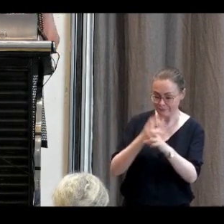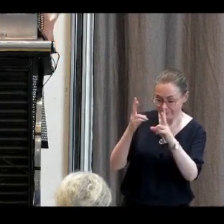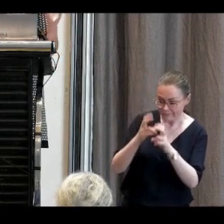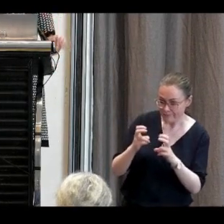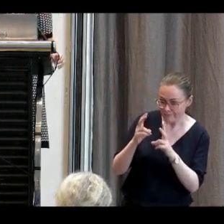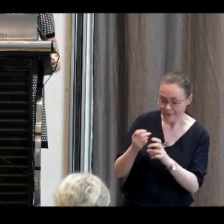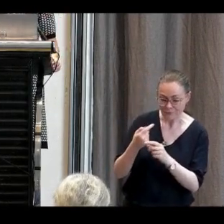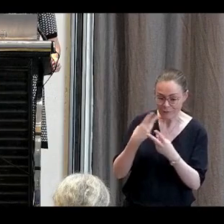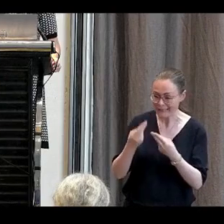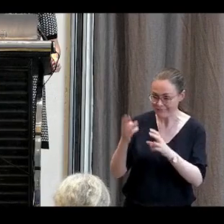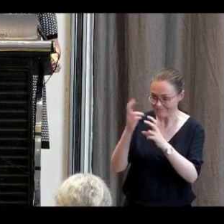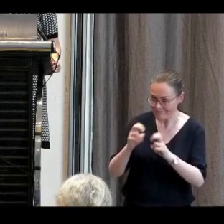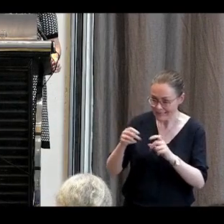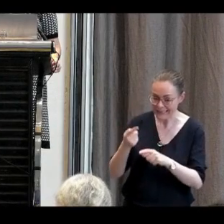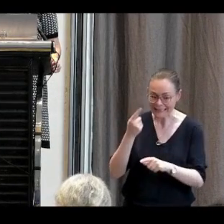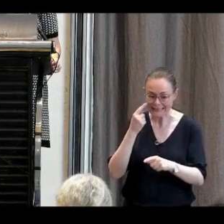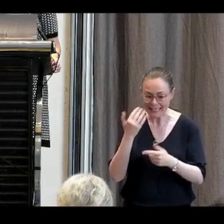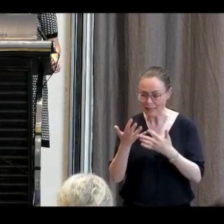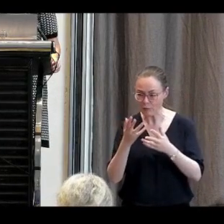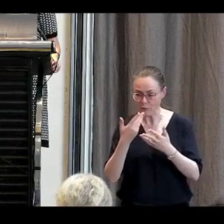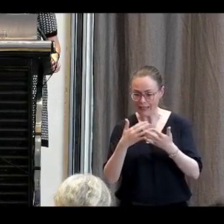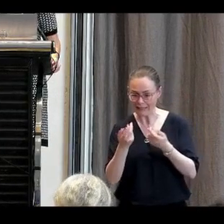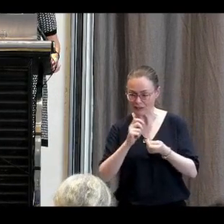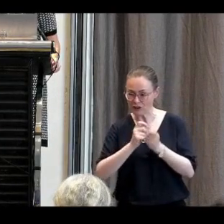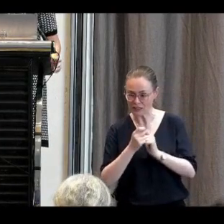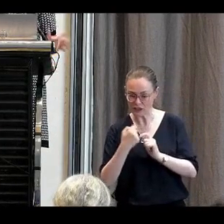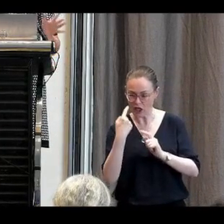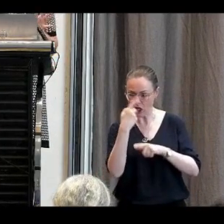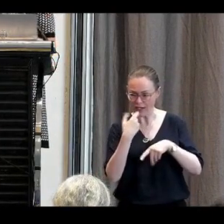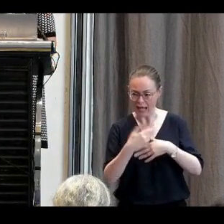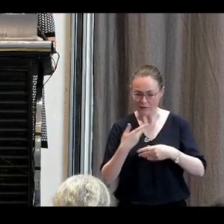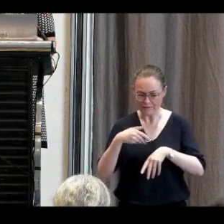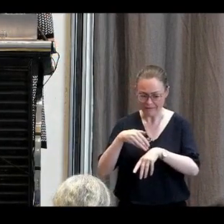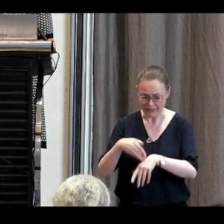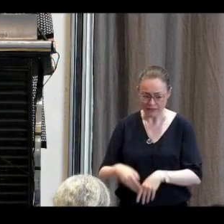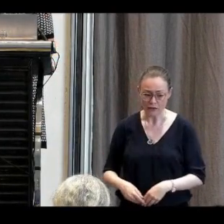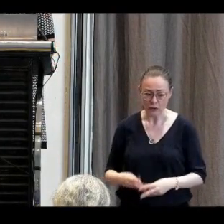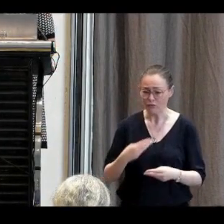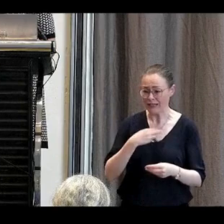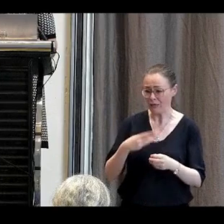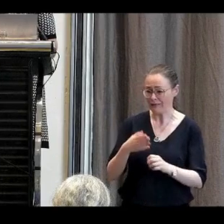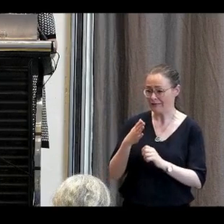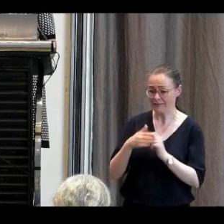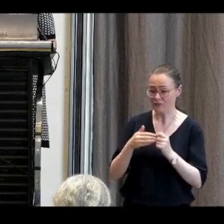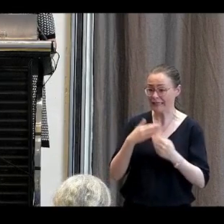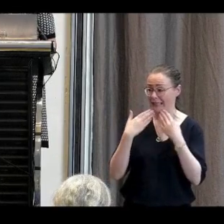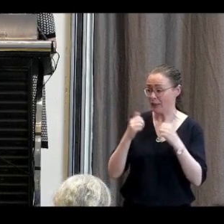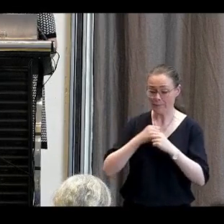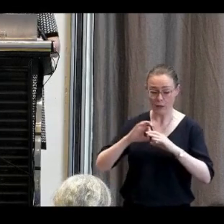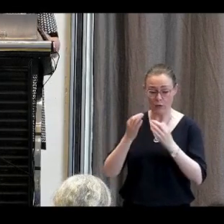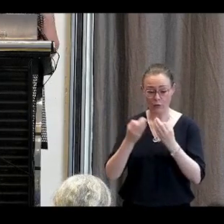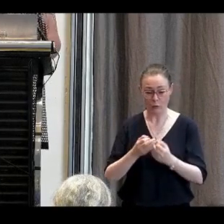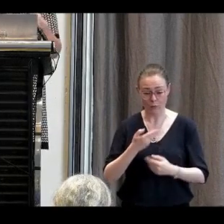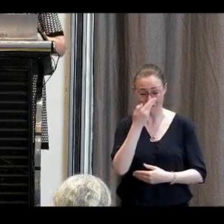to adjust the clocks as a potential treatment. So I just would like to finish and thank a lot to my group.